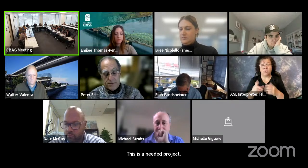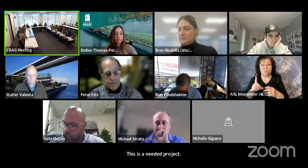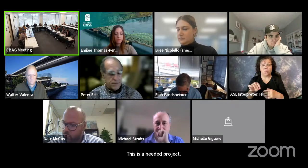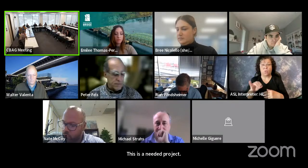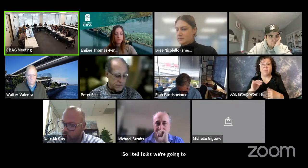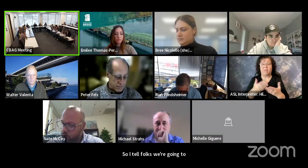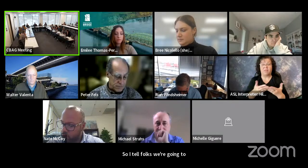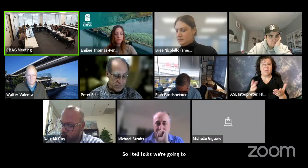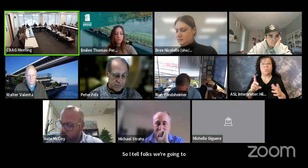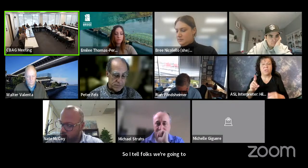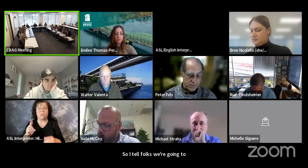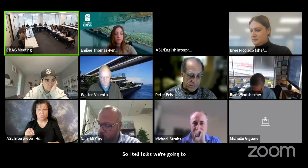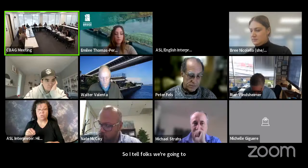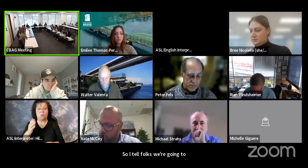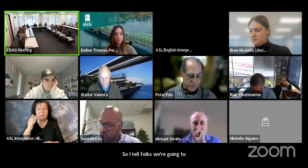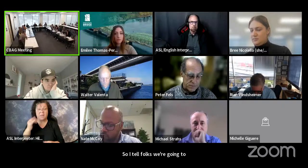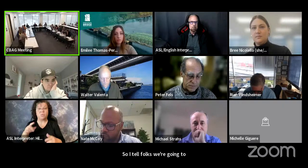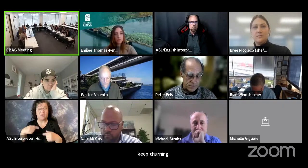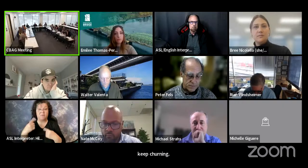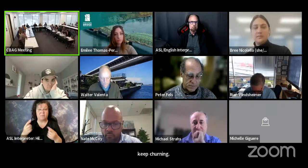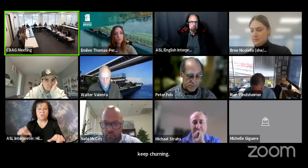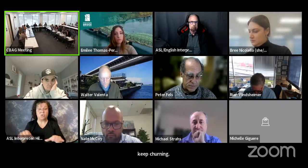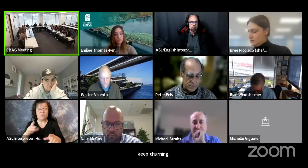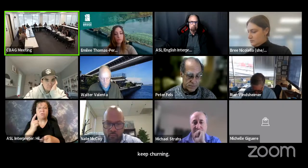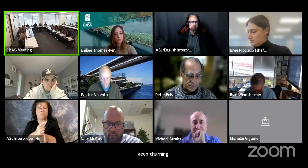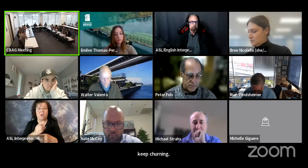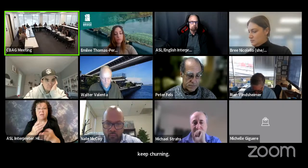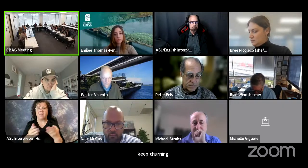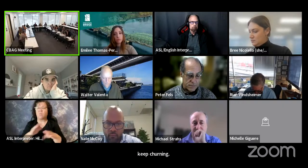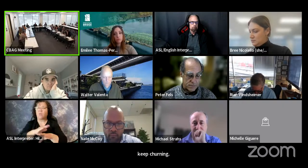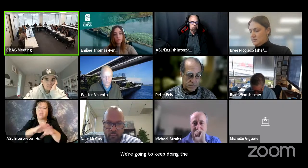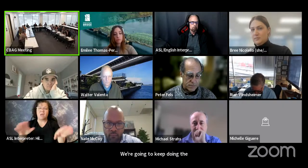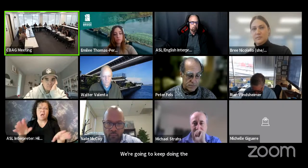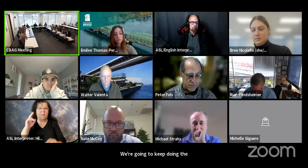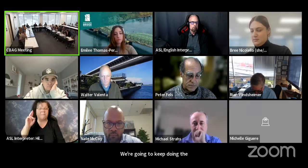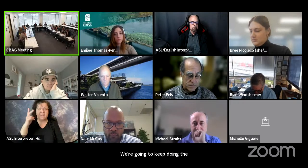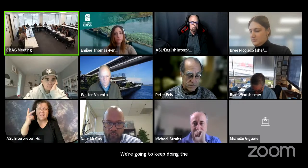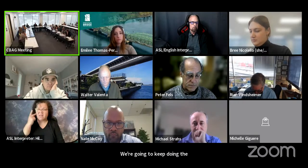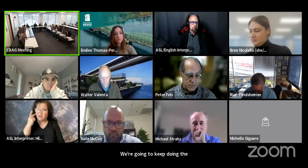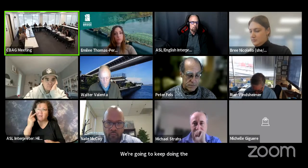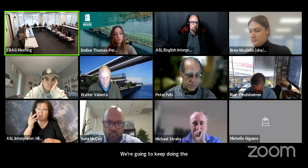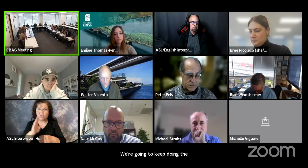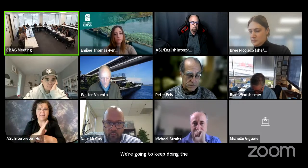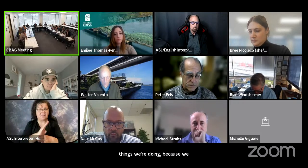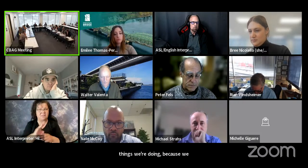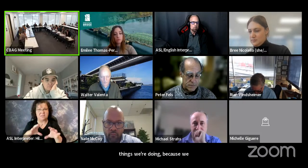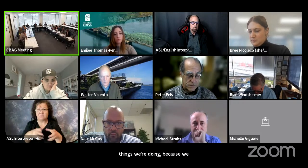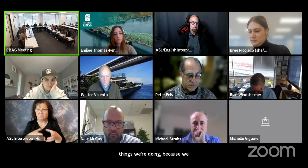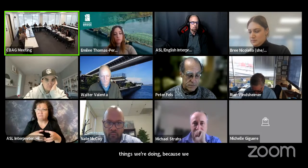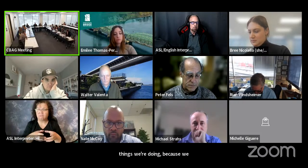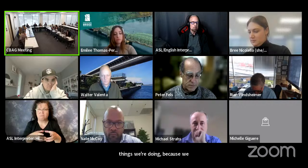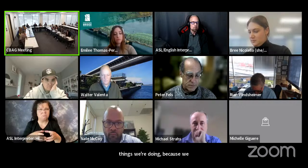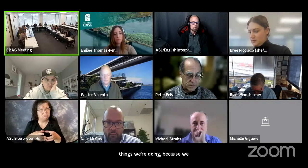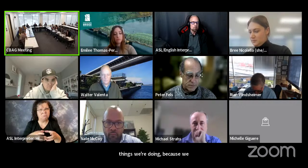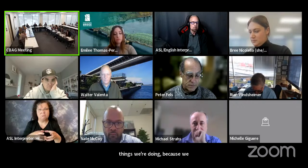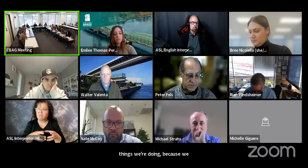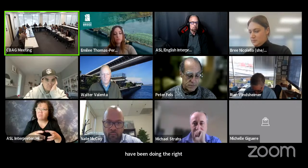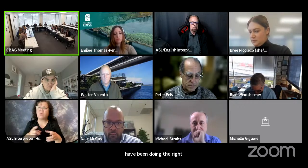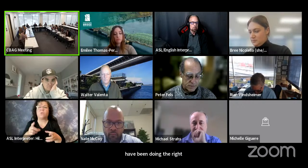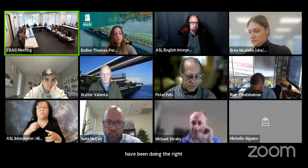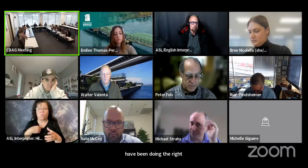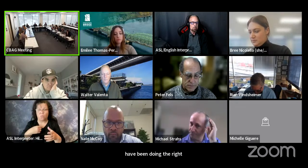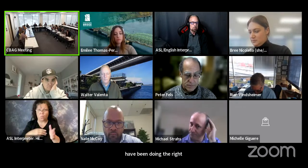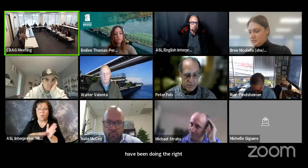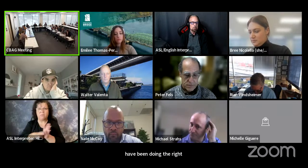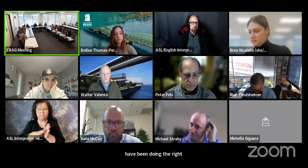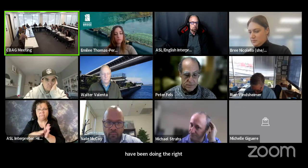have been doing the right things. We are not a political entity. We build infrastructure.